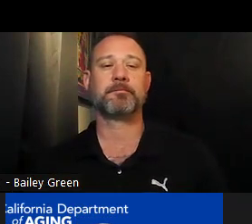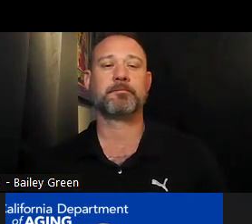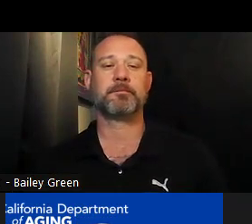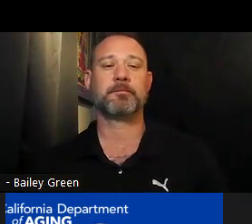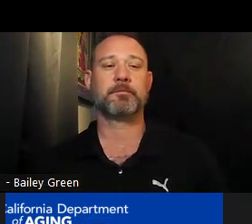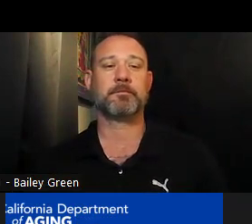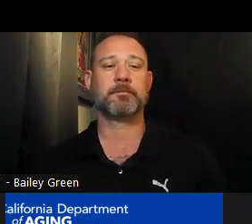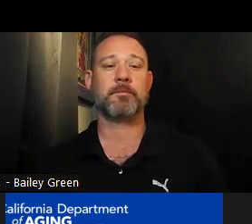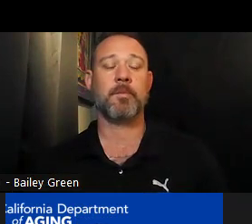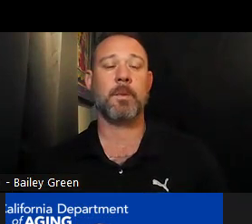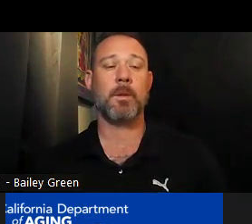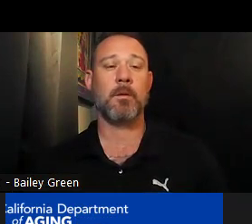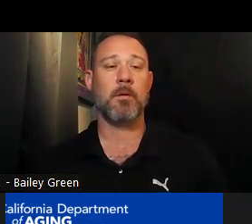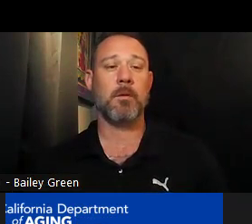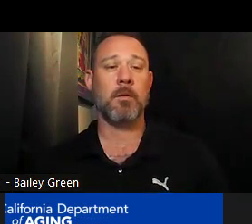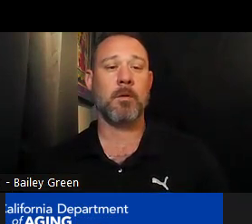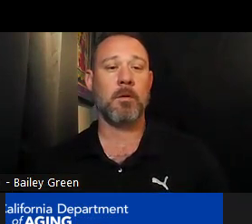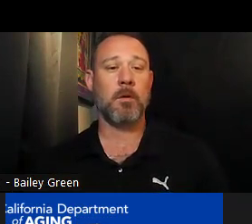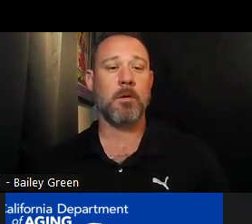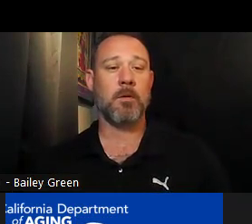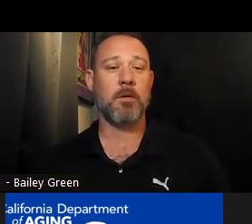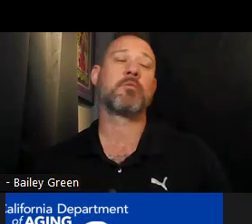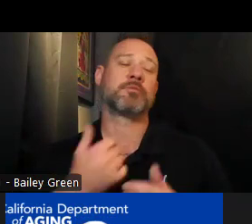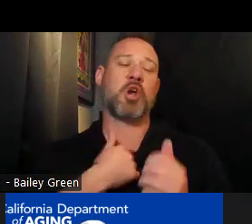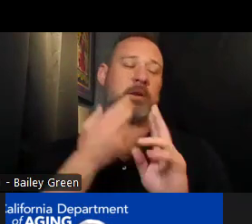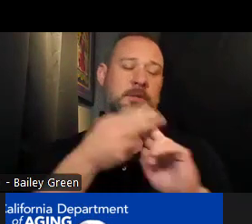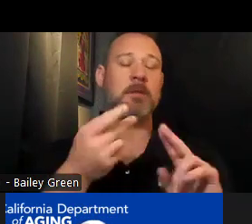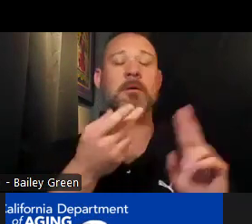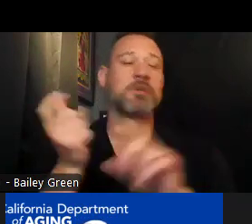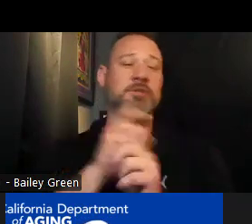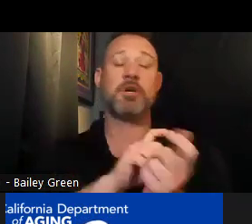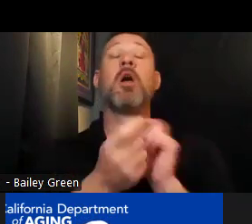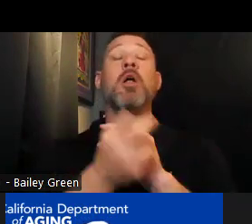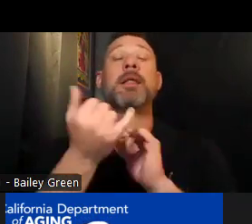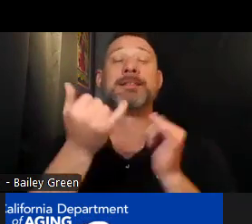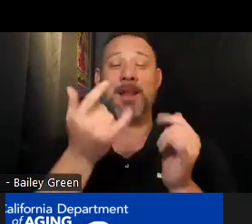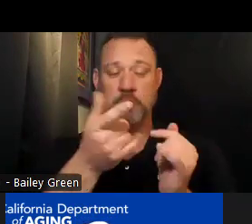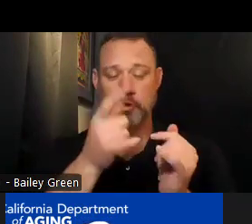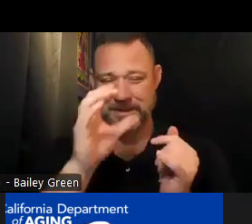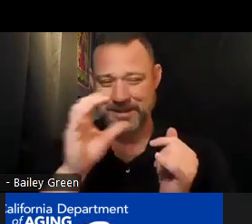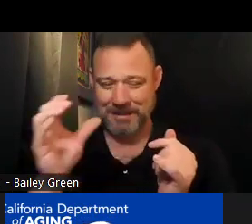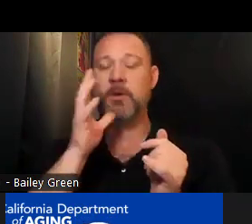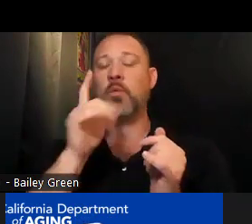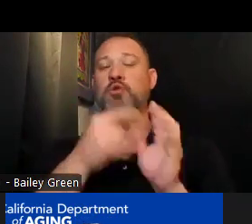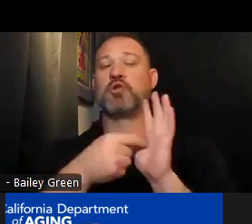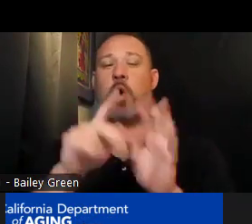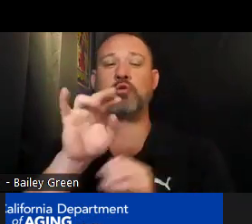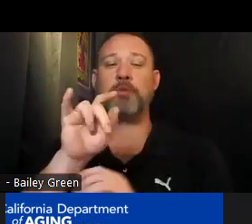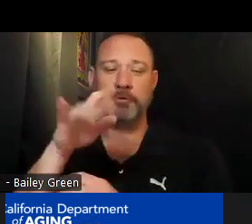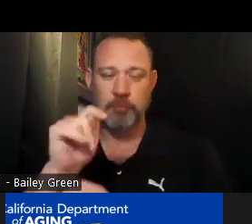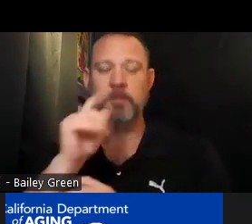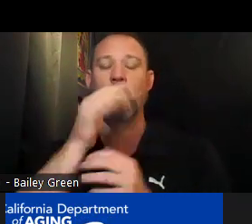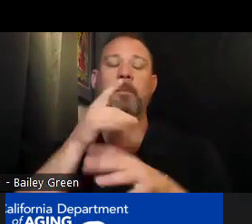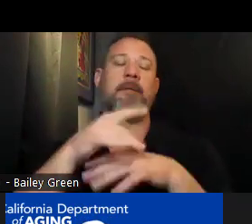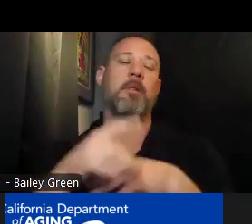Show captions, view transcript, and you will have closed captioning available to you. Next slide,